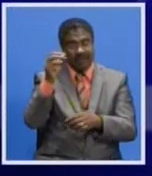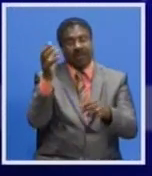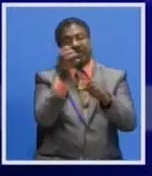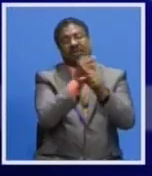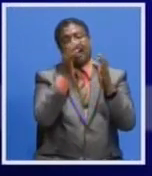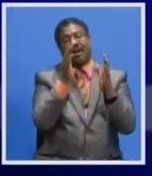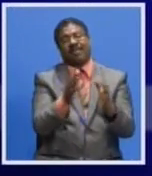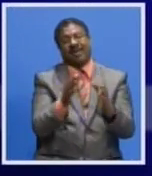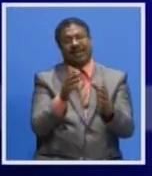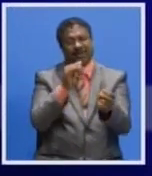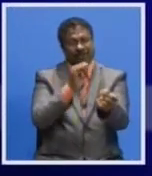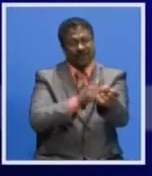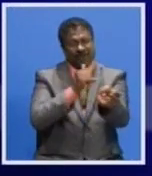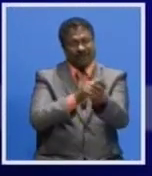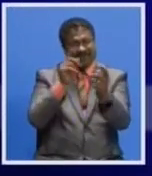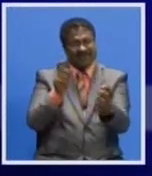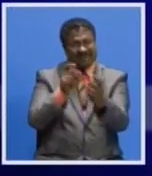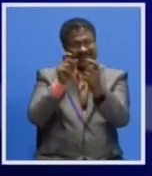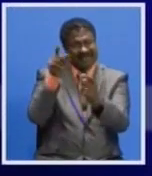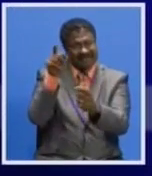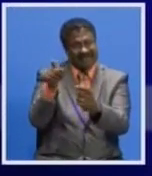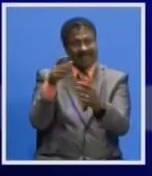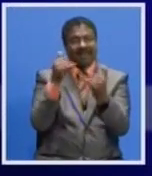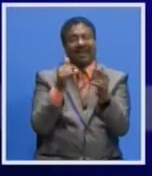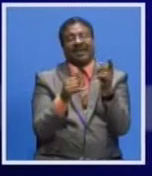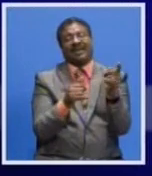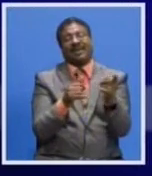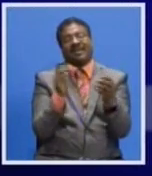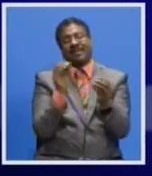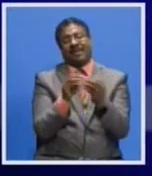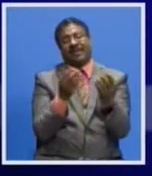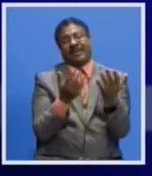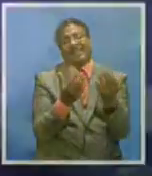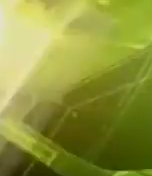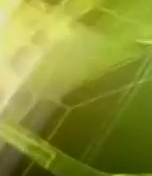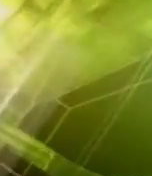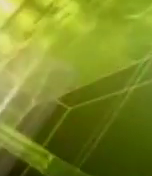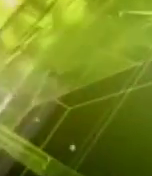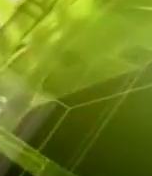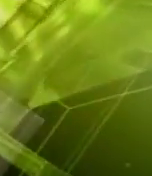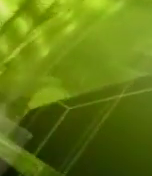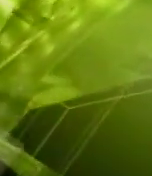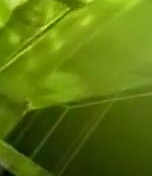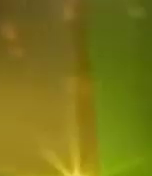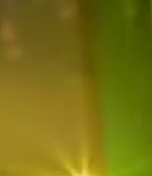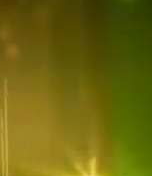of the Jones Chilengi Sports Initiative Inaugural Charity Shield. More after this.